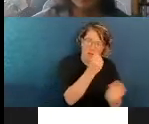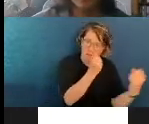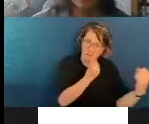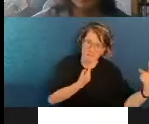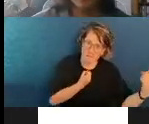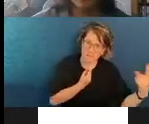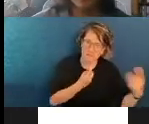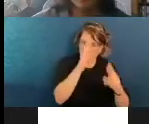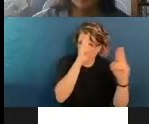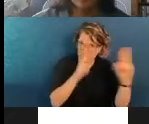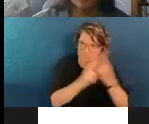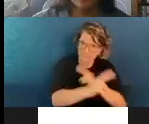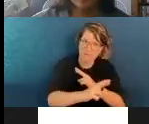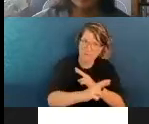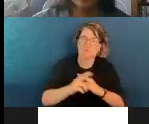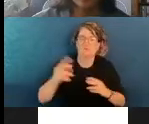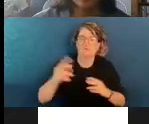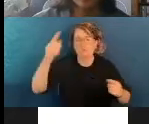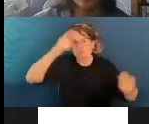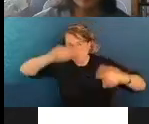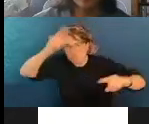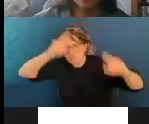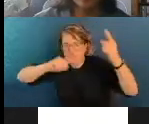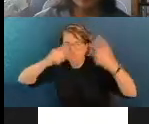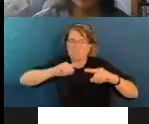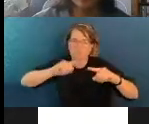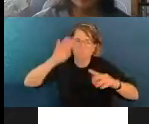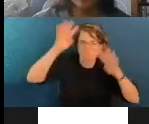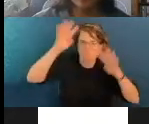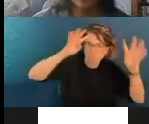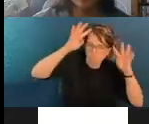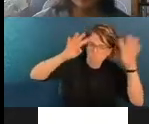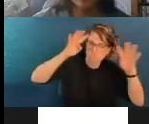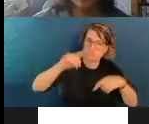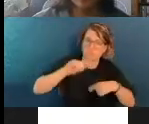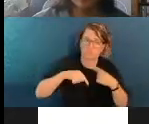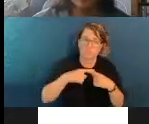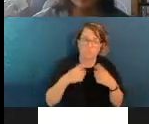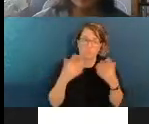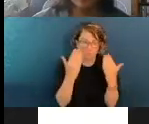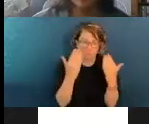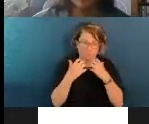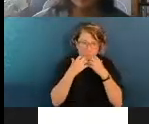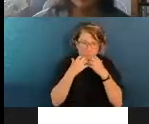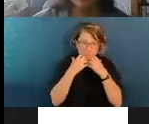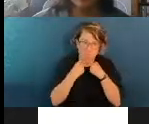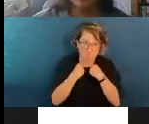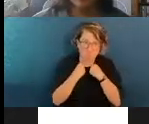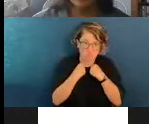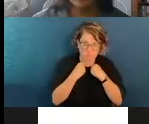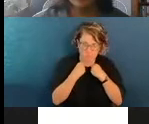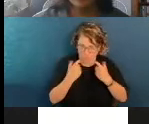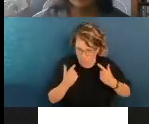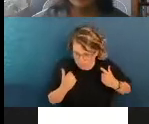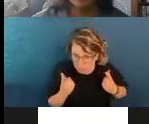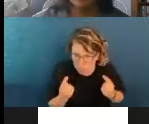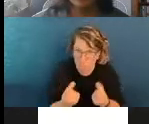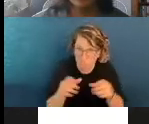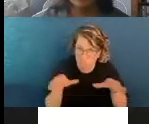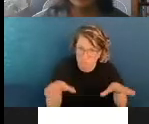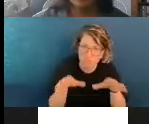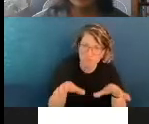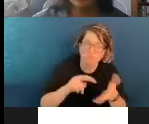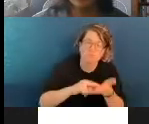collaboration, and innovation. When we put these values in action, we strive to honor diversity,